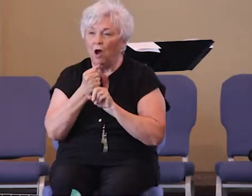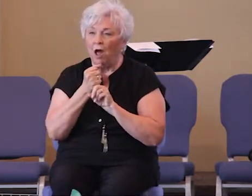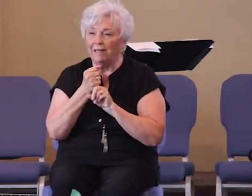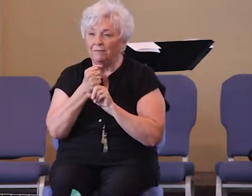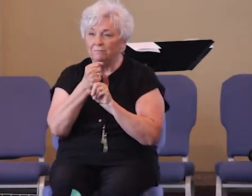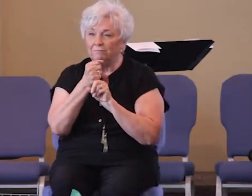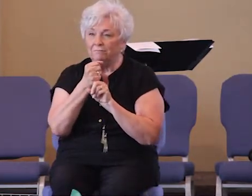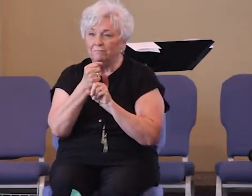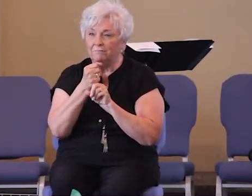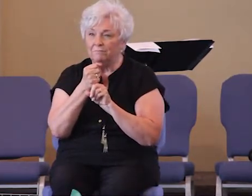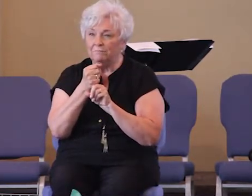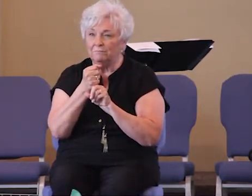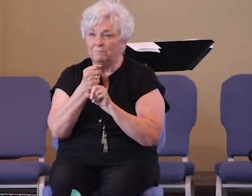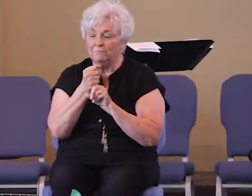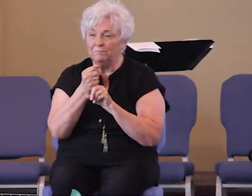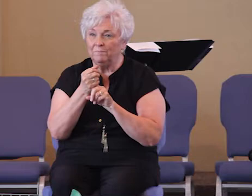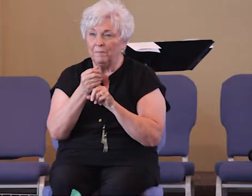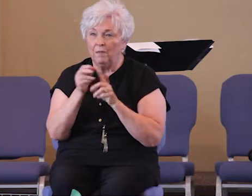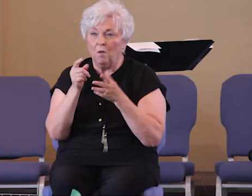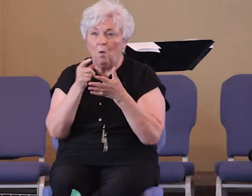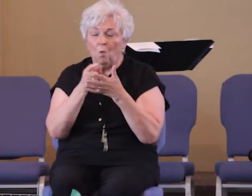What are you entangled in?